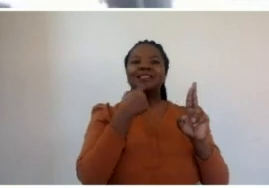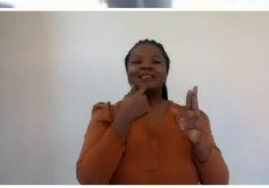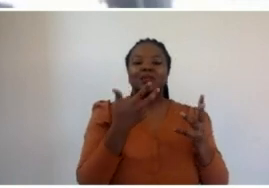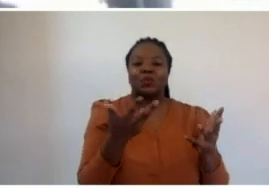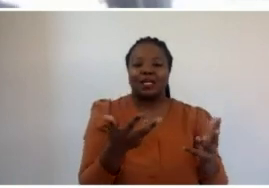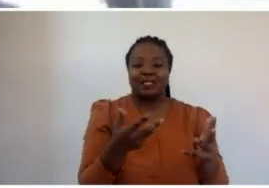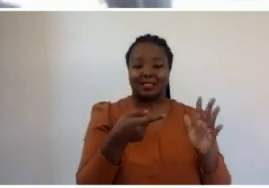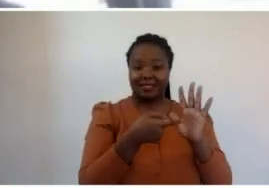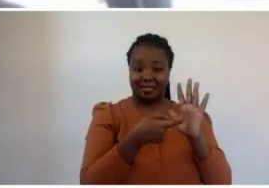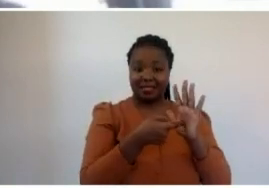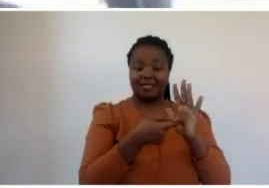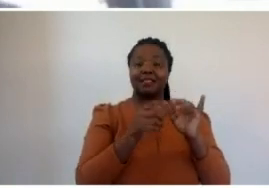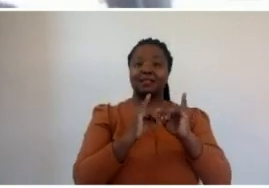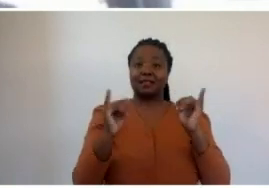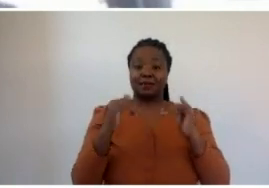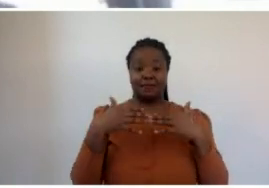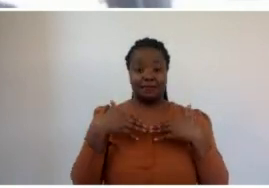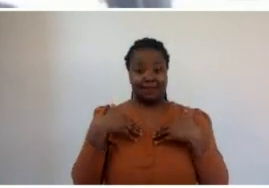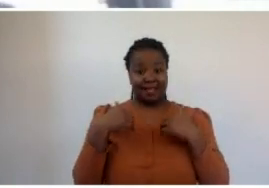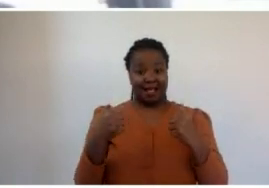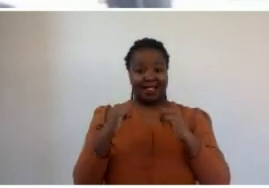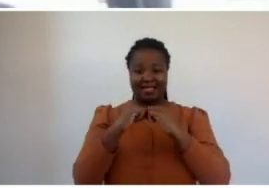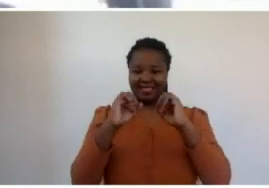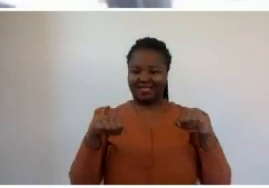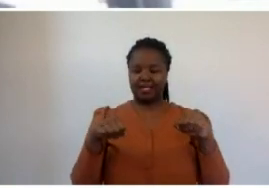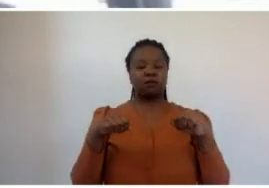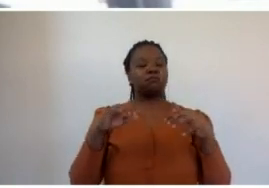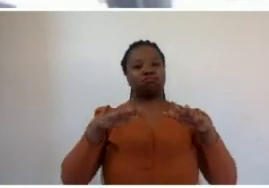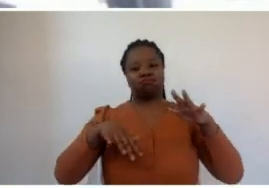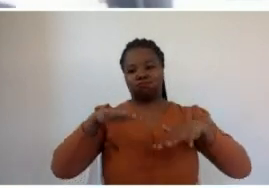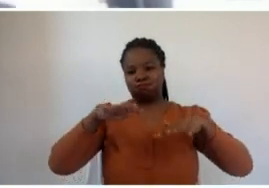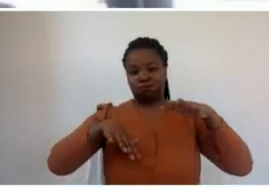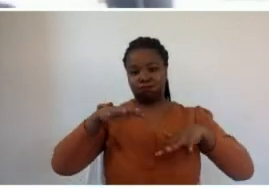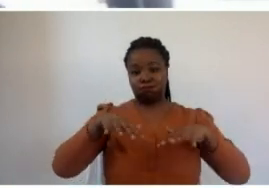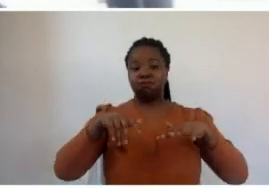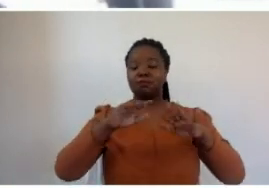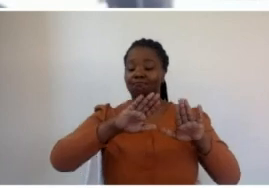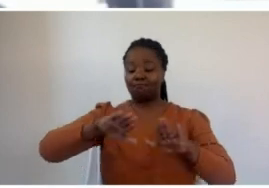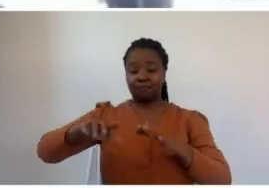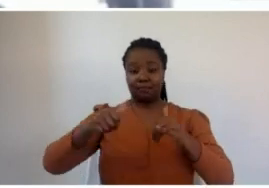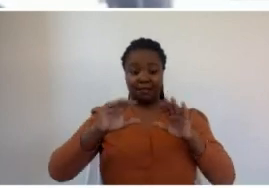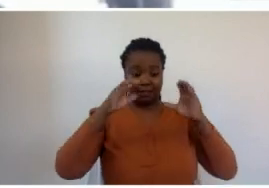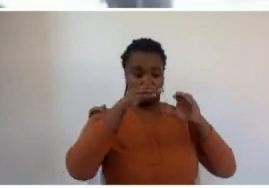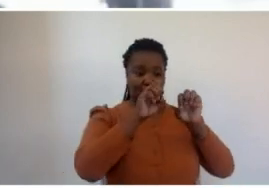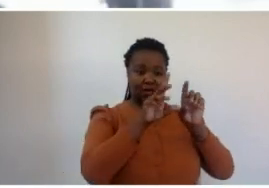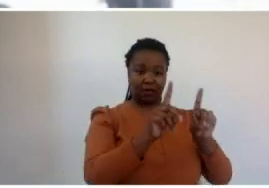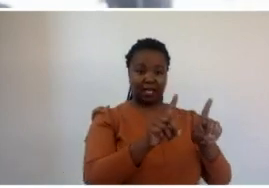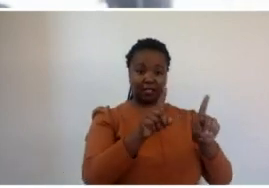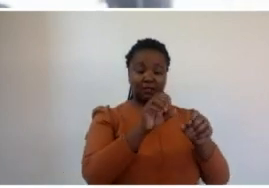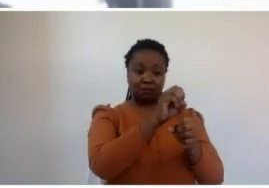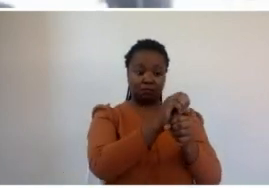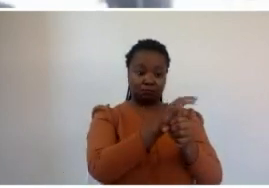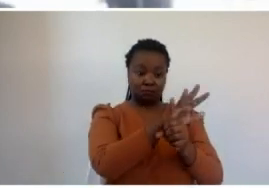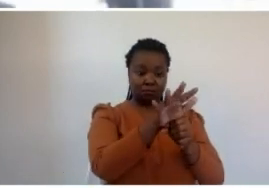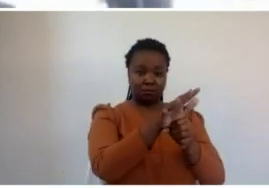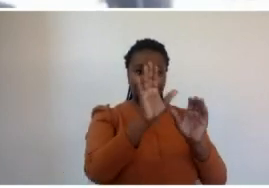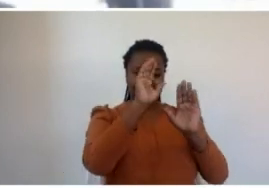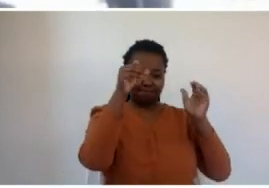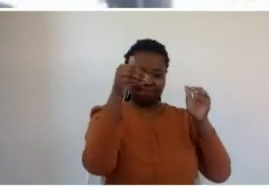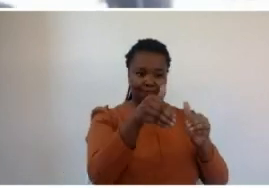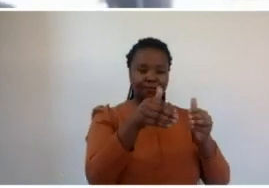course health systems and many other things, but today we're talking about education. COVID has shone a light on the